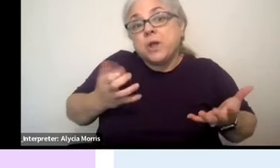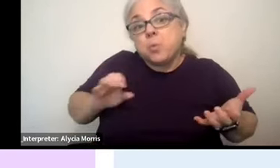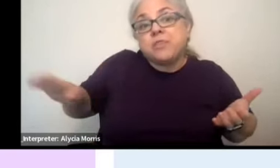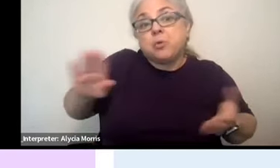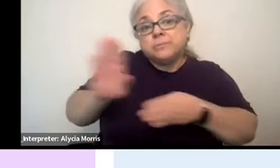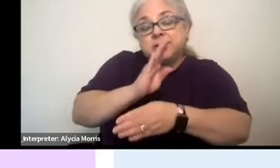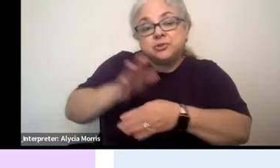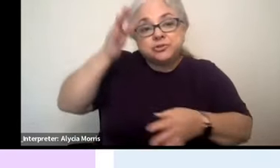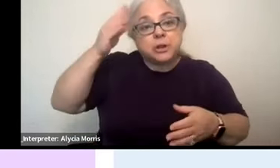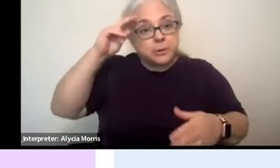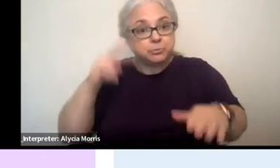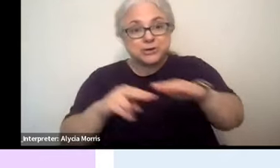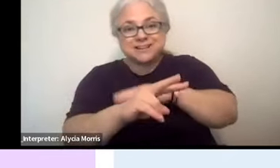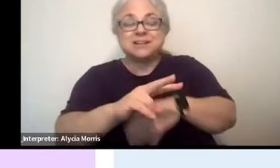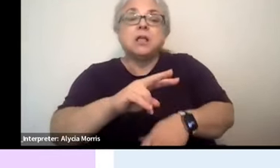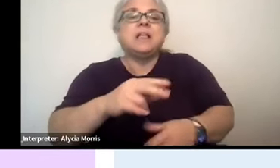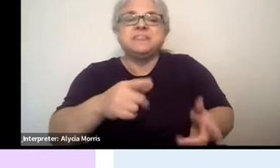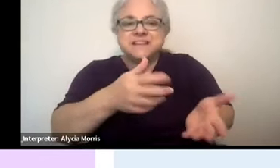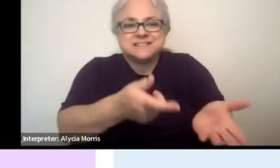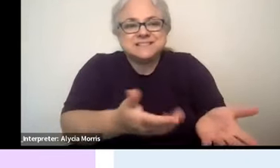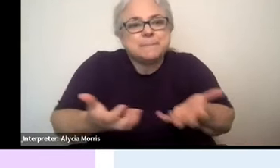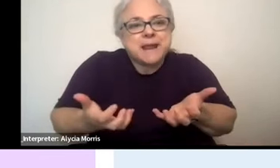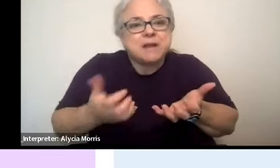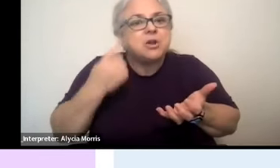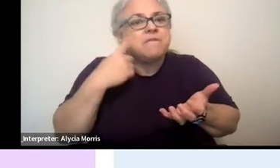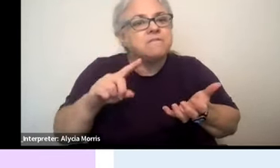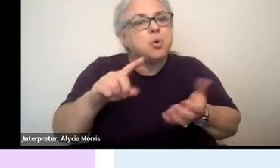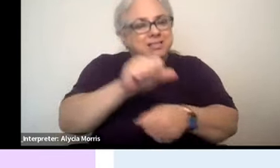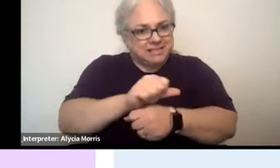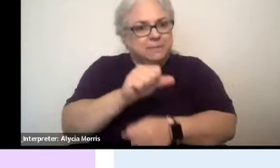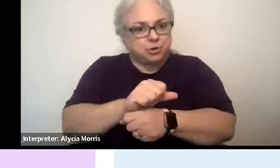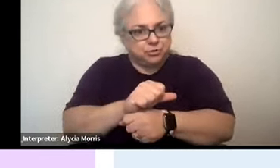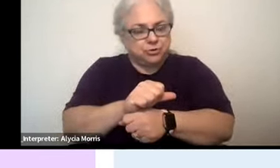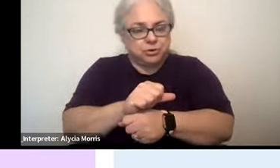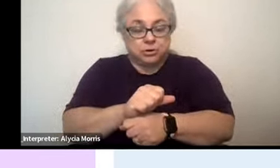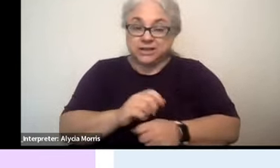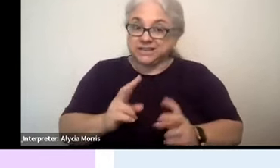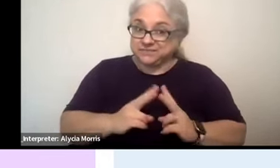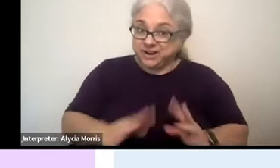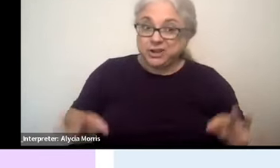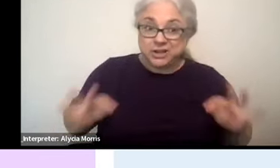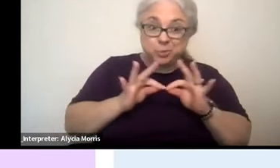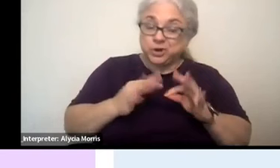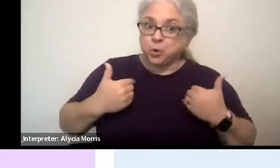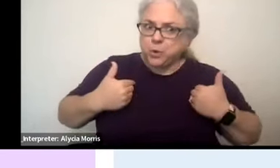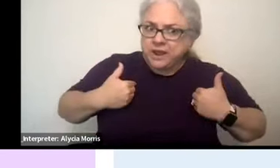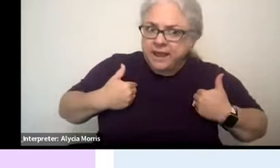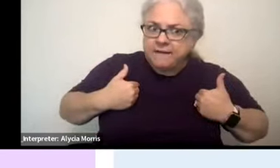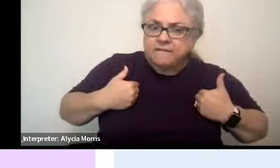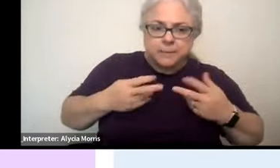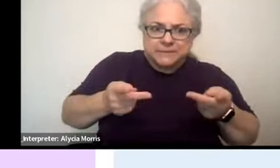It's extremely important that there be a job at the end of a career within